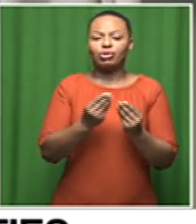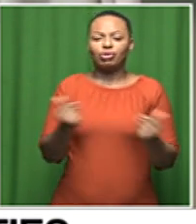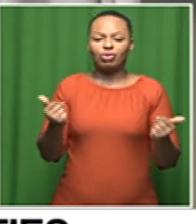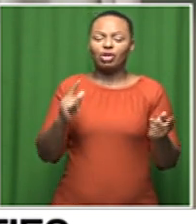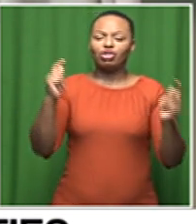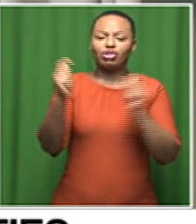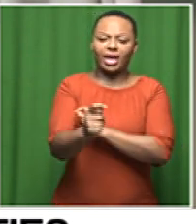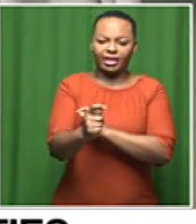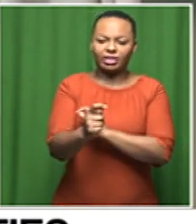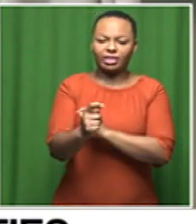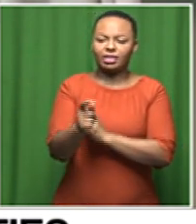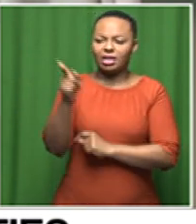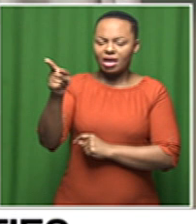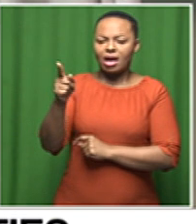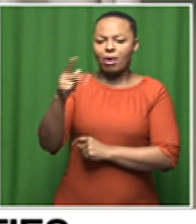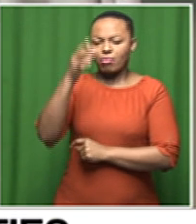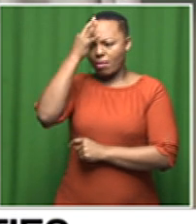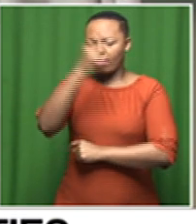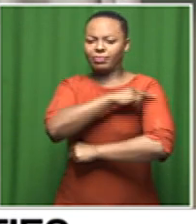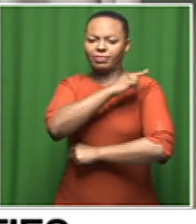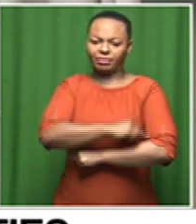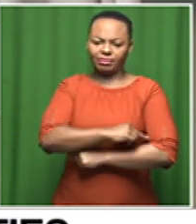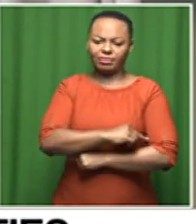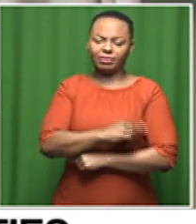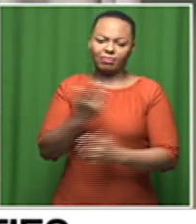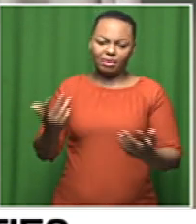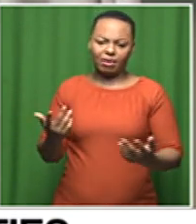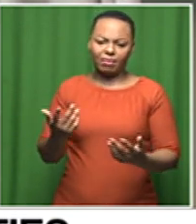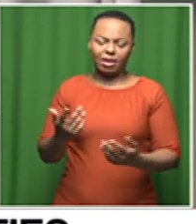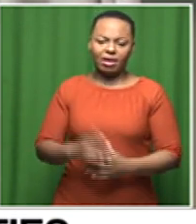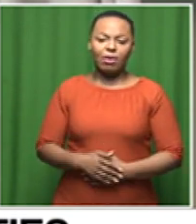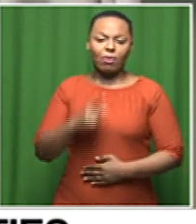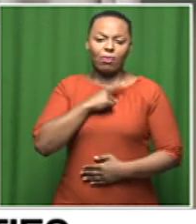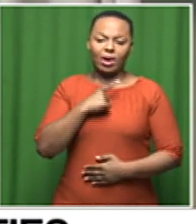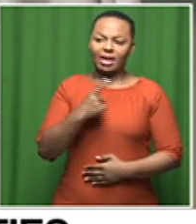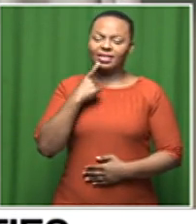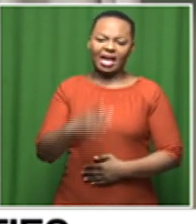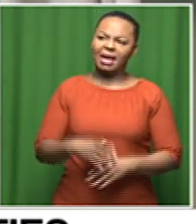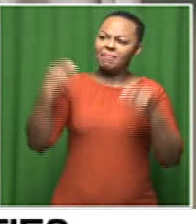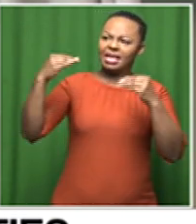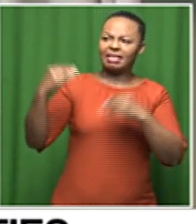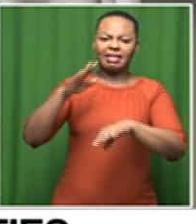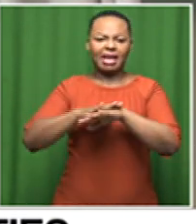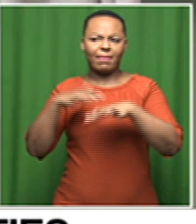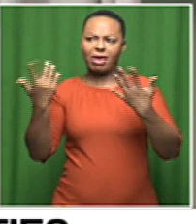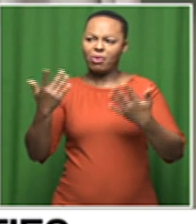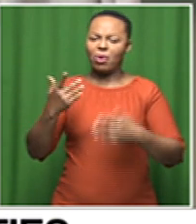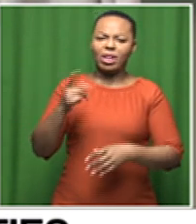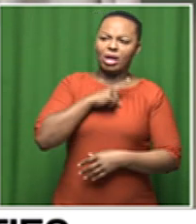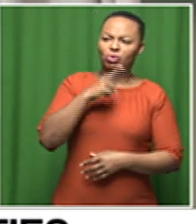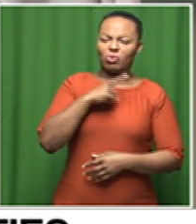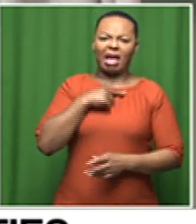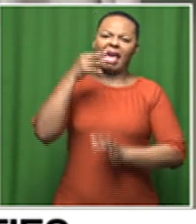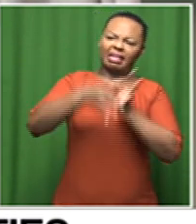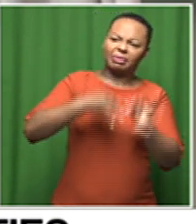being able to explain themselves properly to health workers? Because they would argue that they are busy, they don't have time to explain